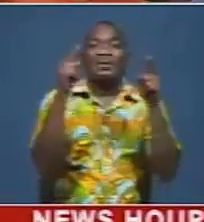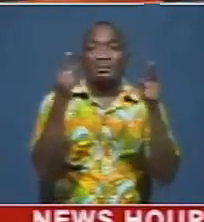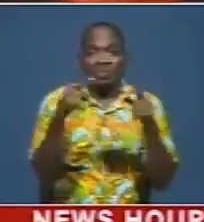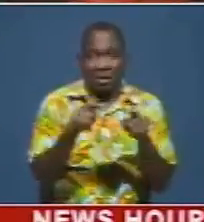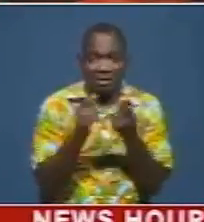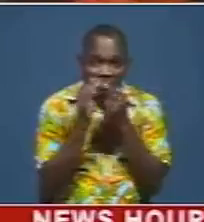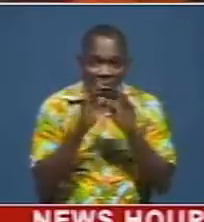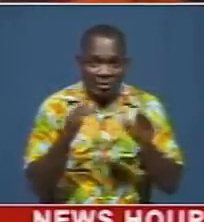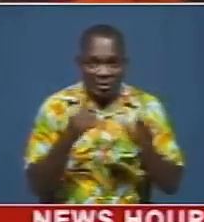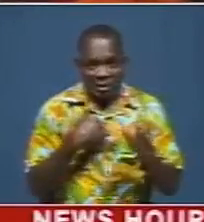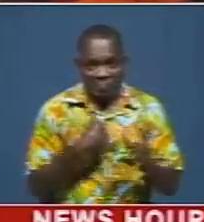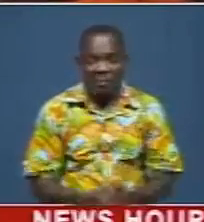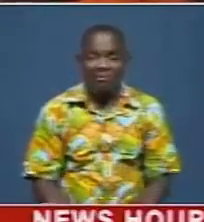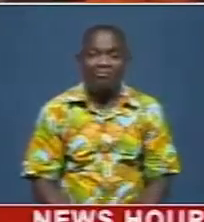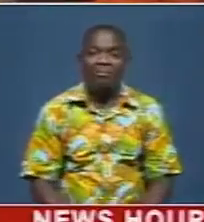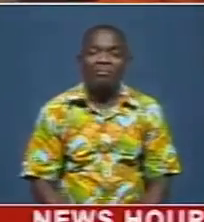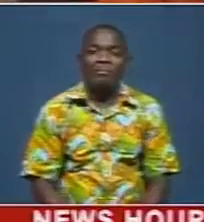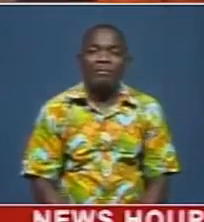is peace.